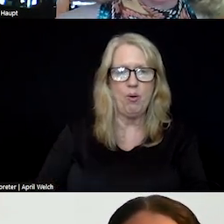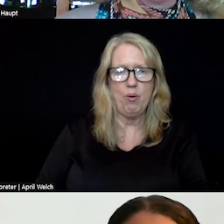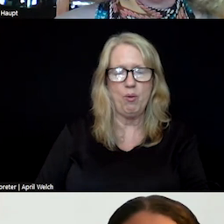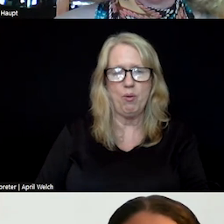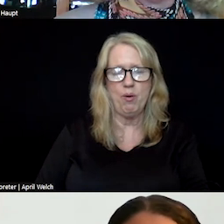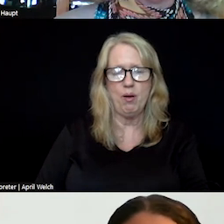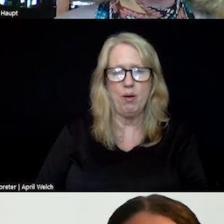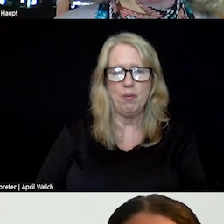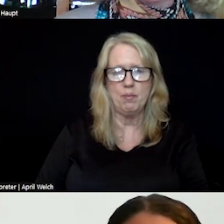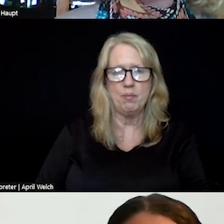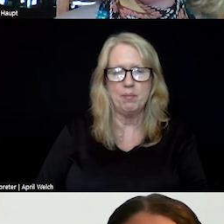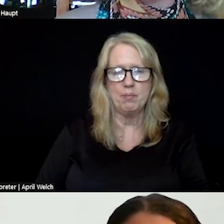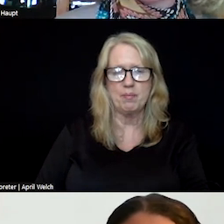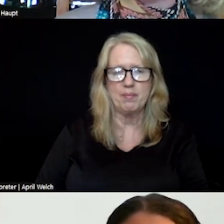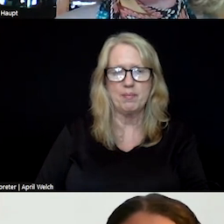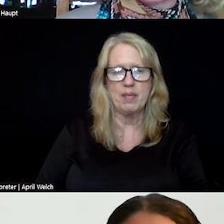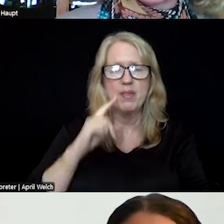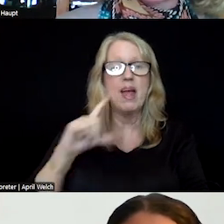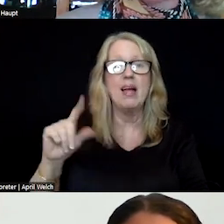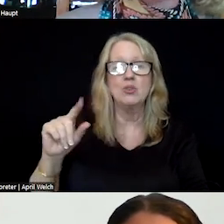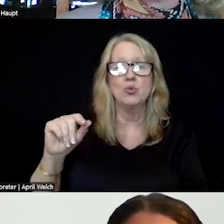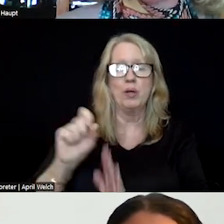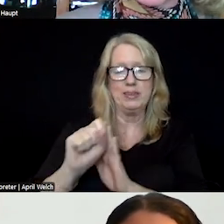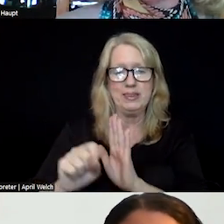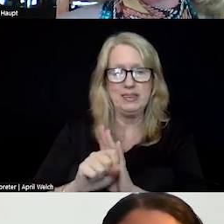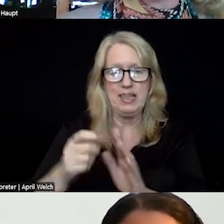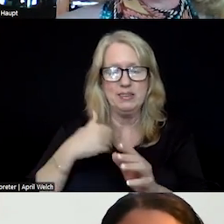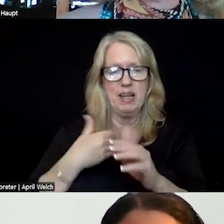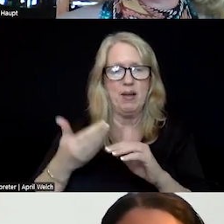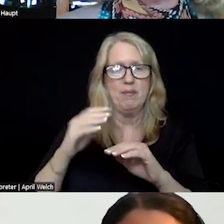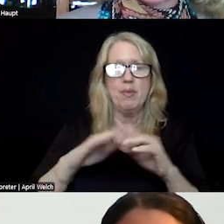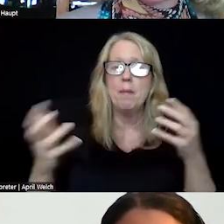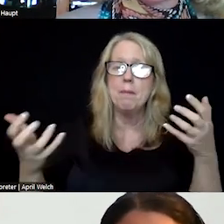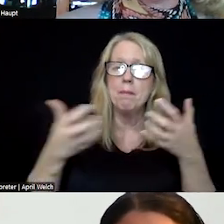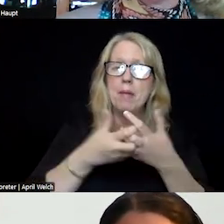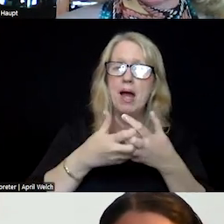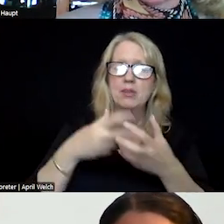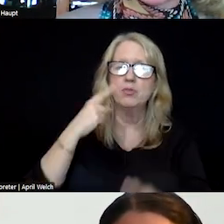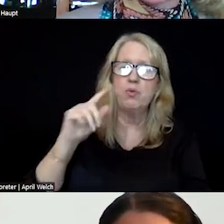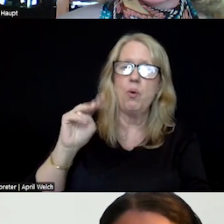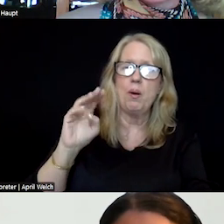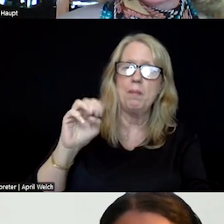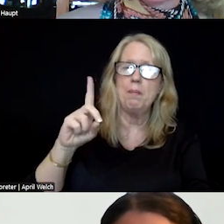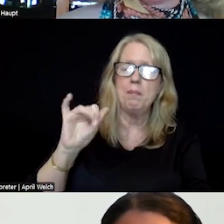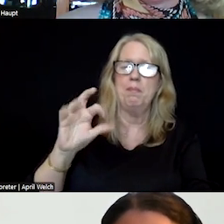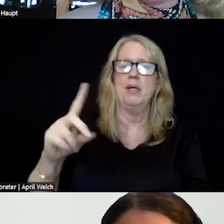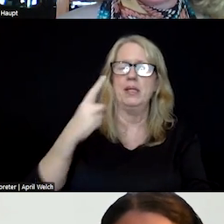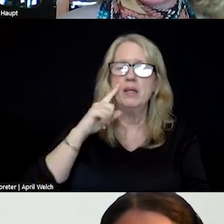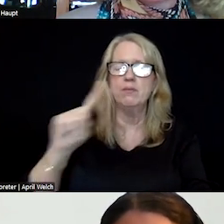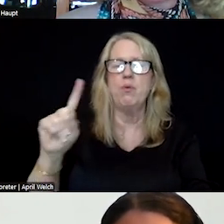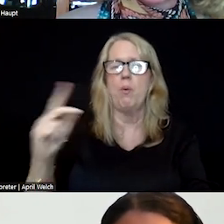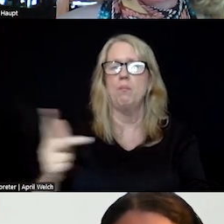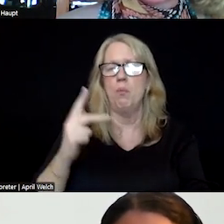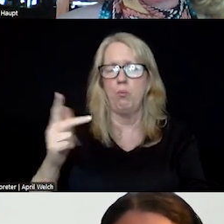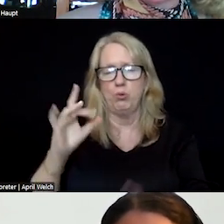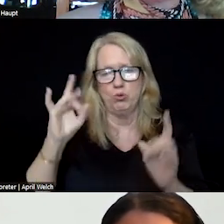at that 20 states have the enhanced match for Medicaid for mobile crisis, and